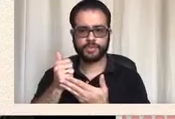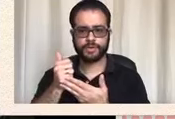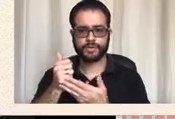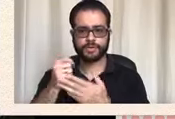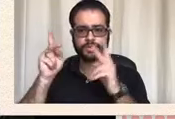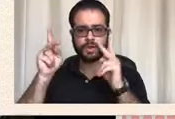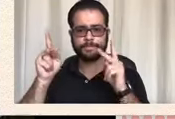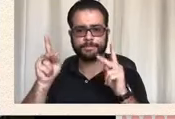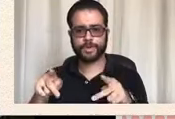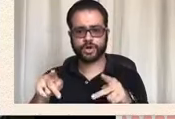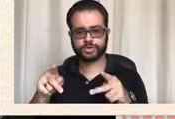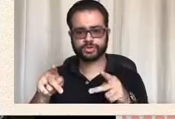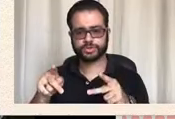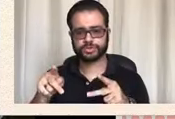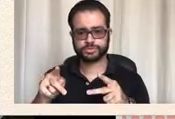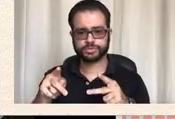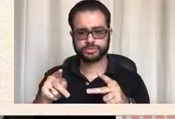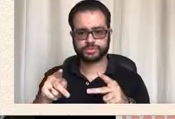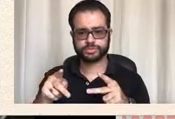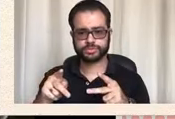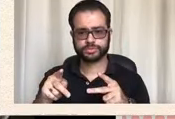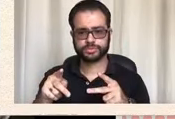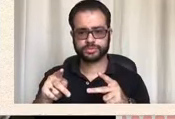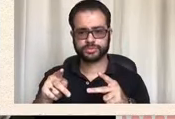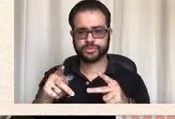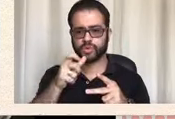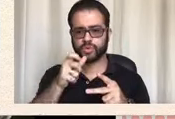come down when you're doing that?